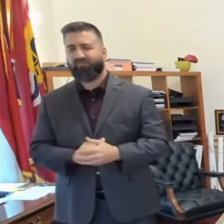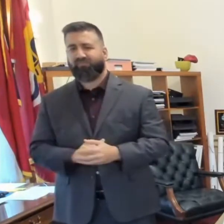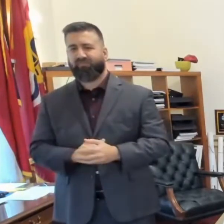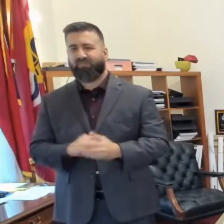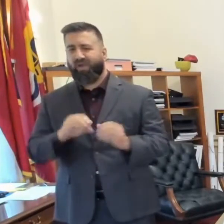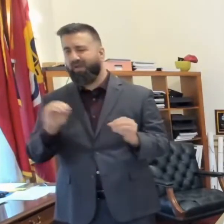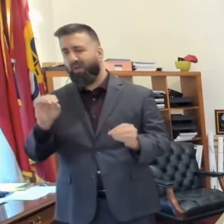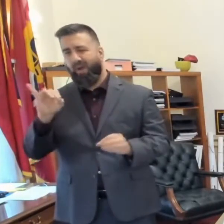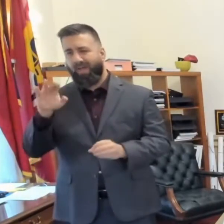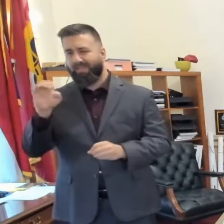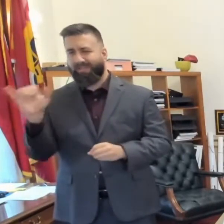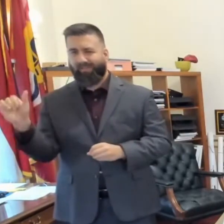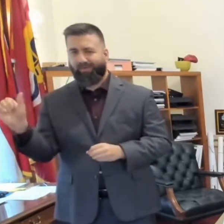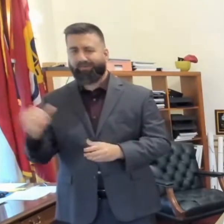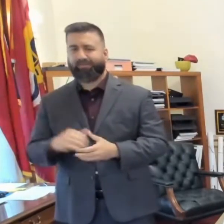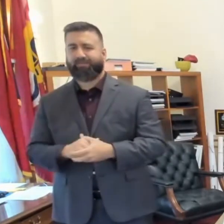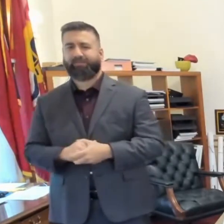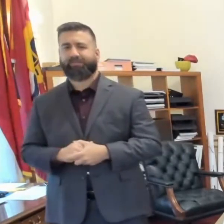ice or a snow event.